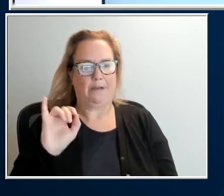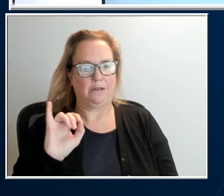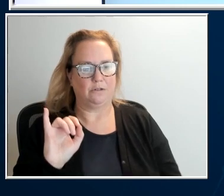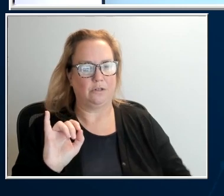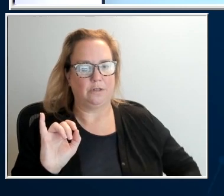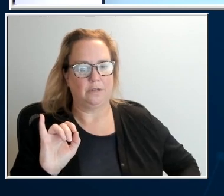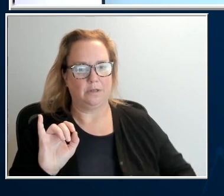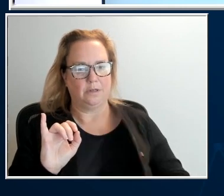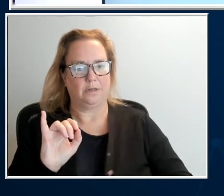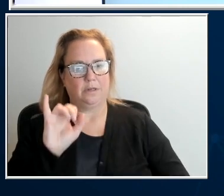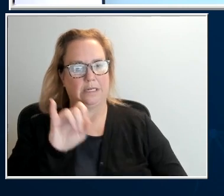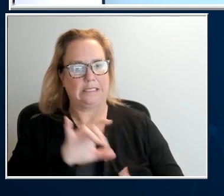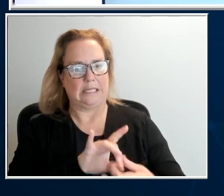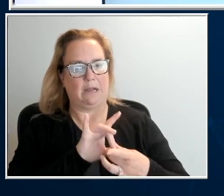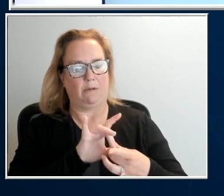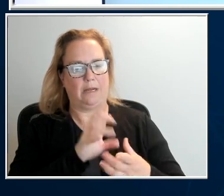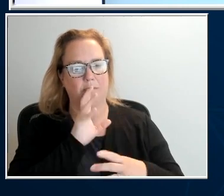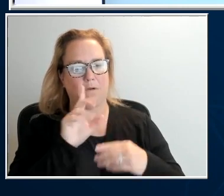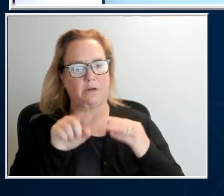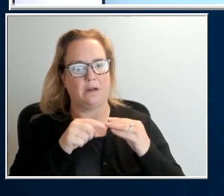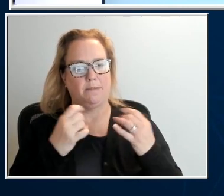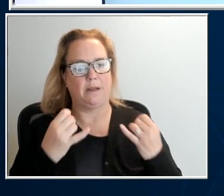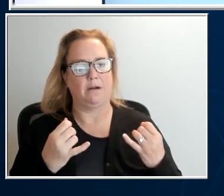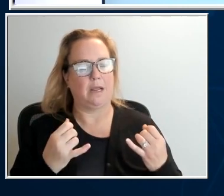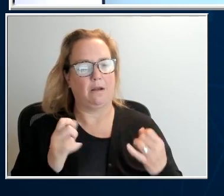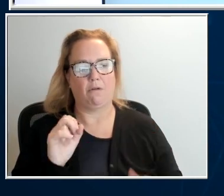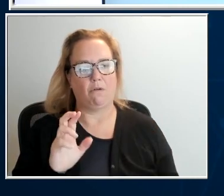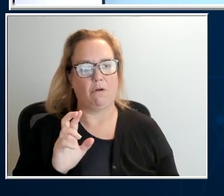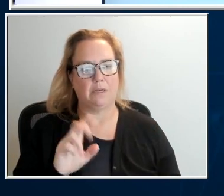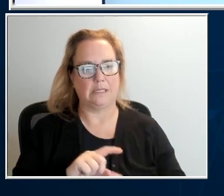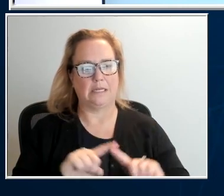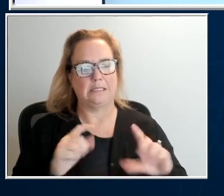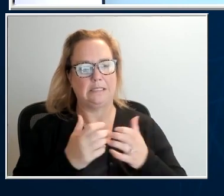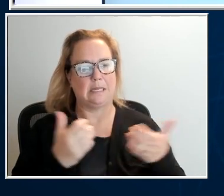that related to what we're talking about right now, or is that a separate thing?